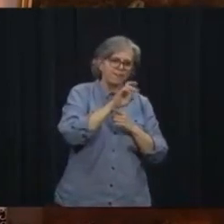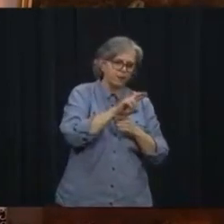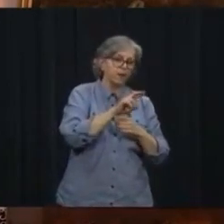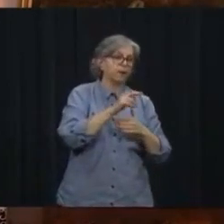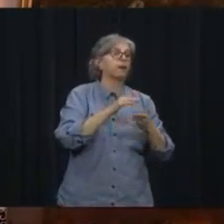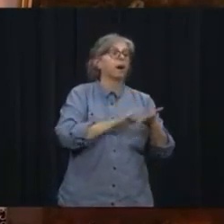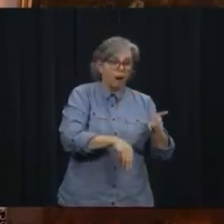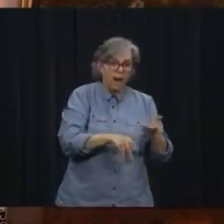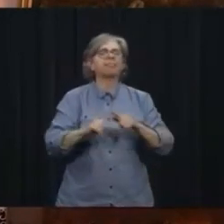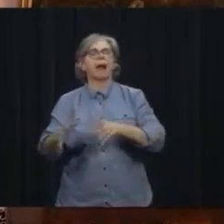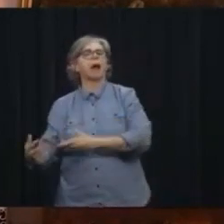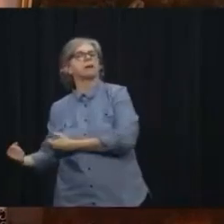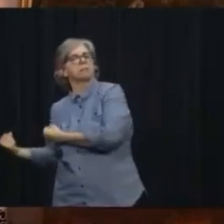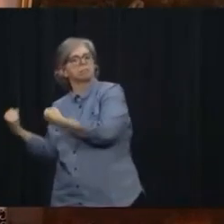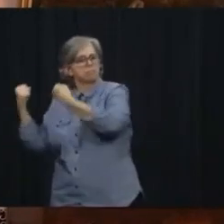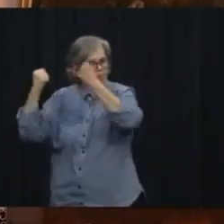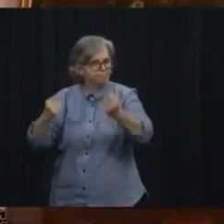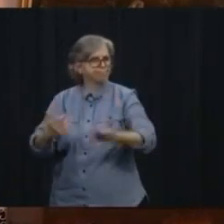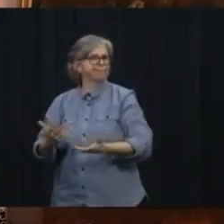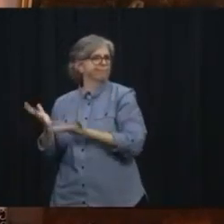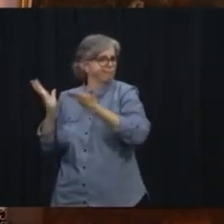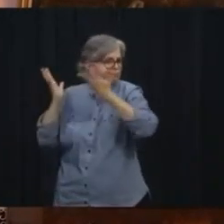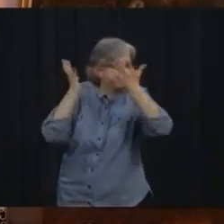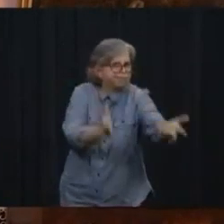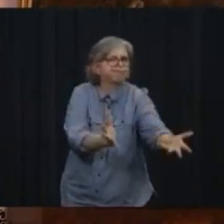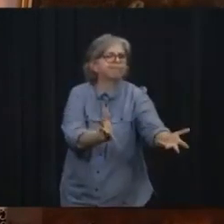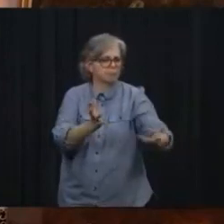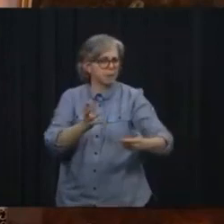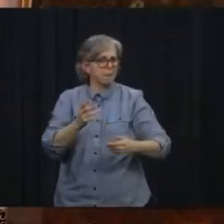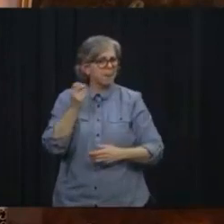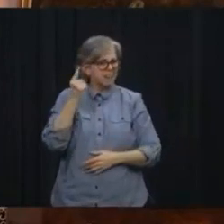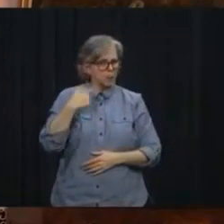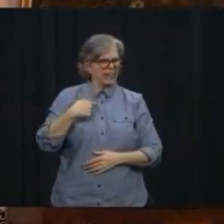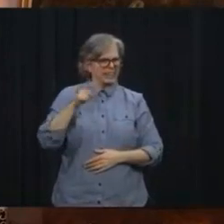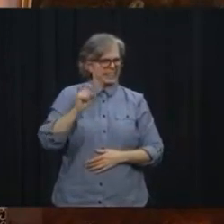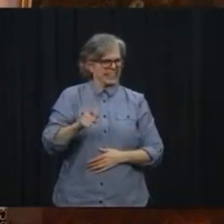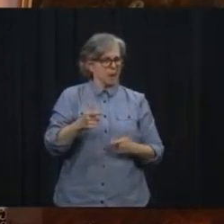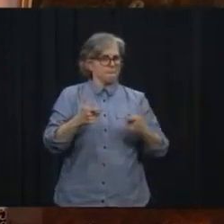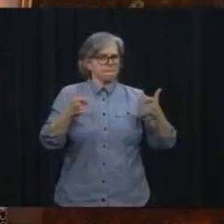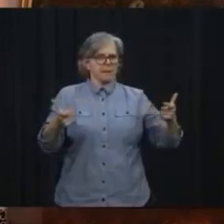fighting this pandemic. The Bureau of Workers' Compensation covers